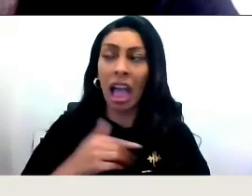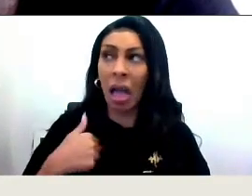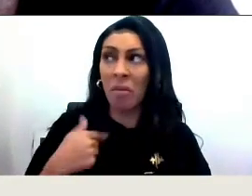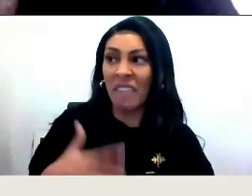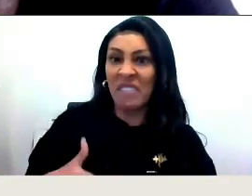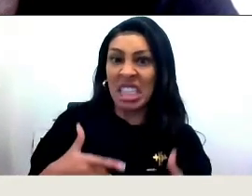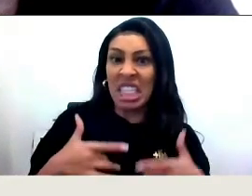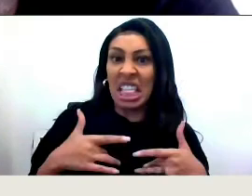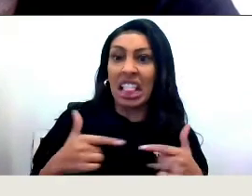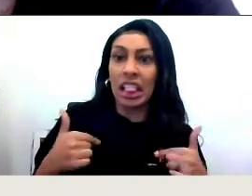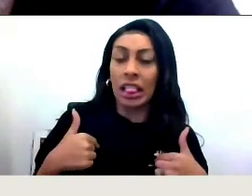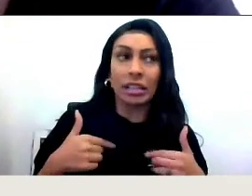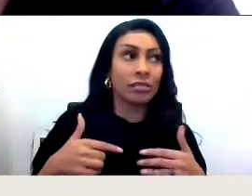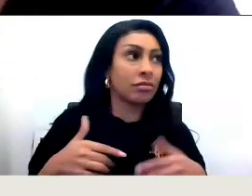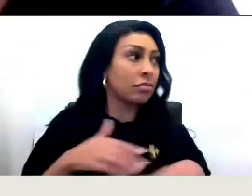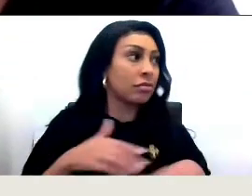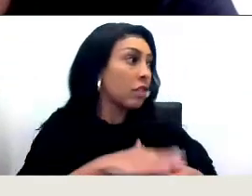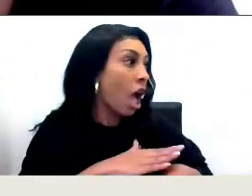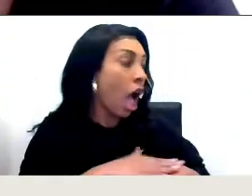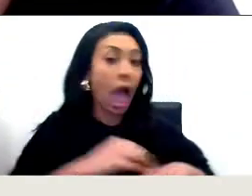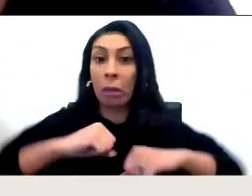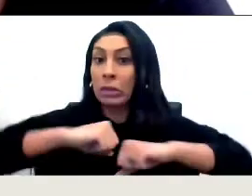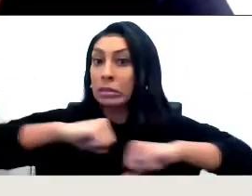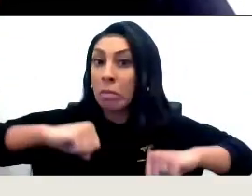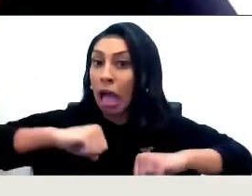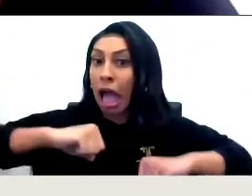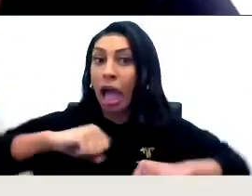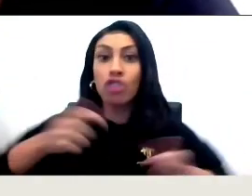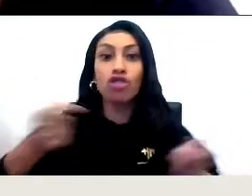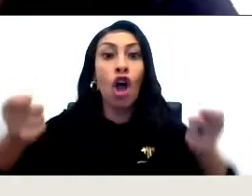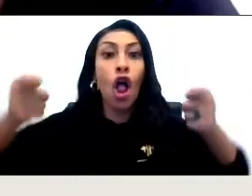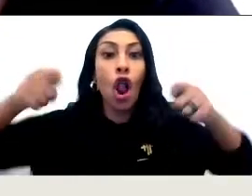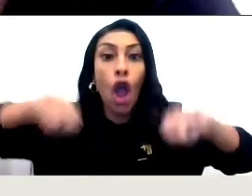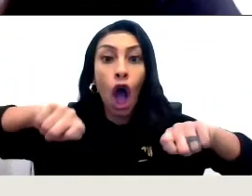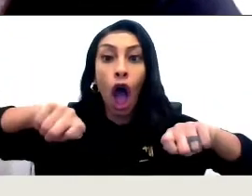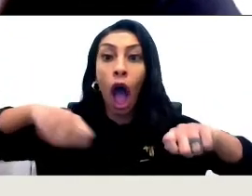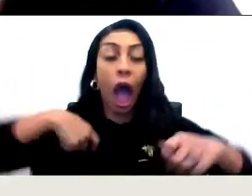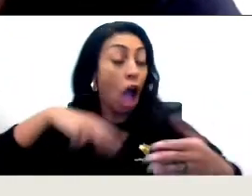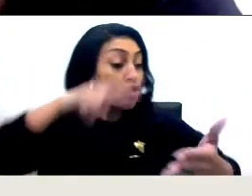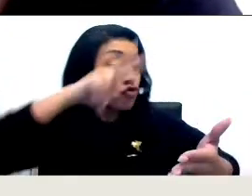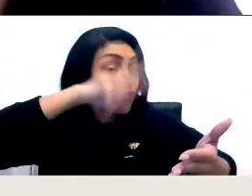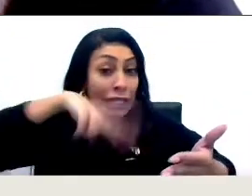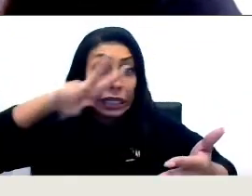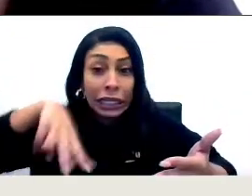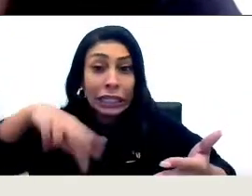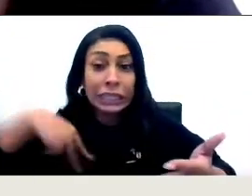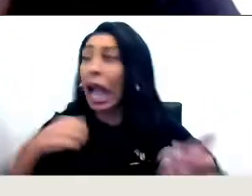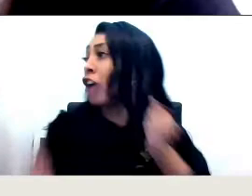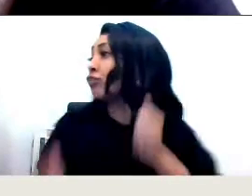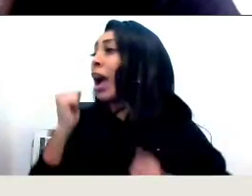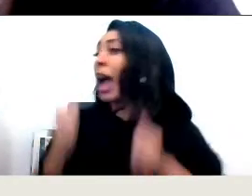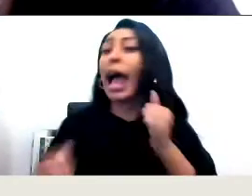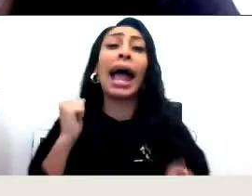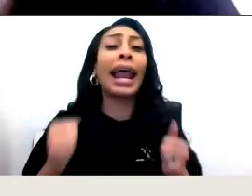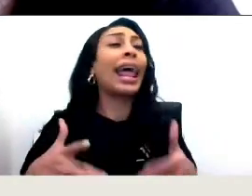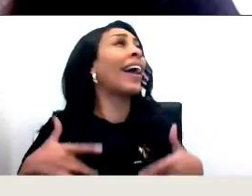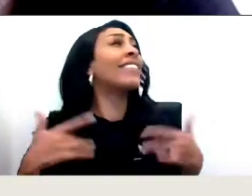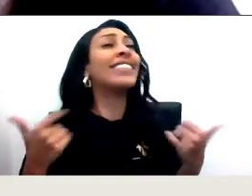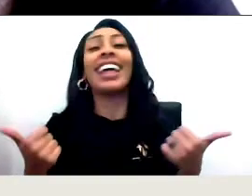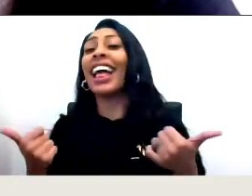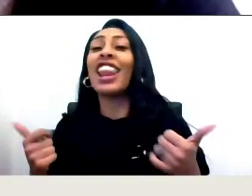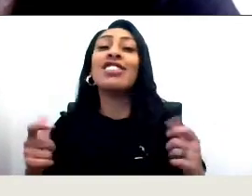have time and I have space. When the lockdown first happened in the UK, I was like, I can do reading, I can do this, I've been running around, I can be in one